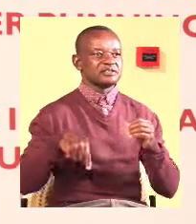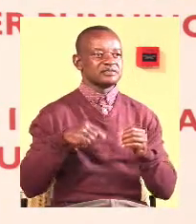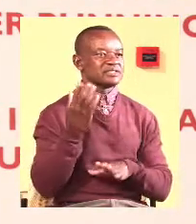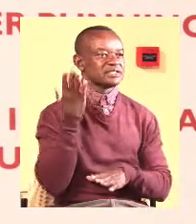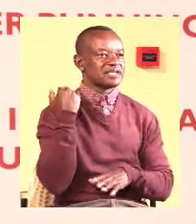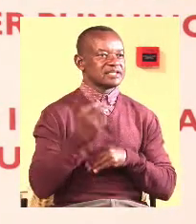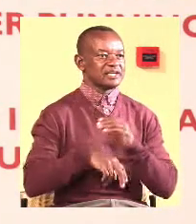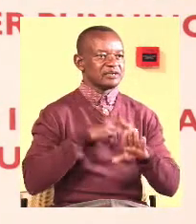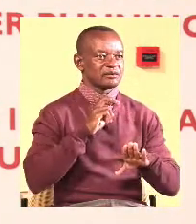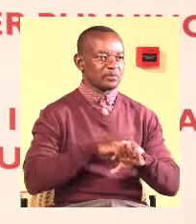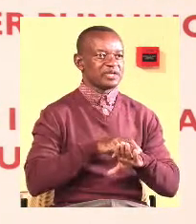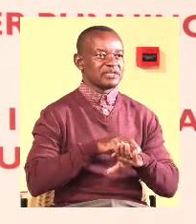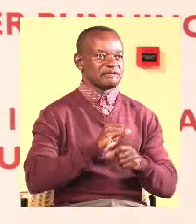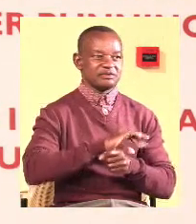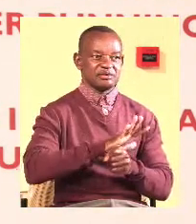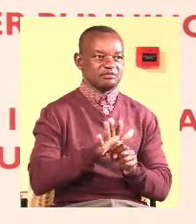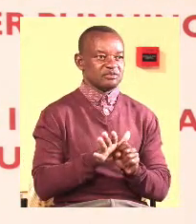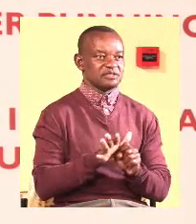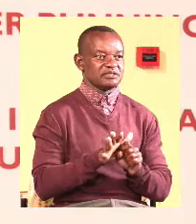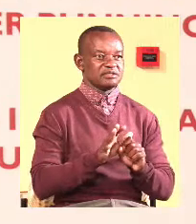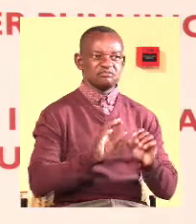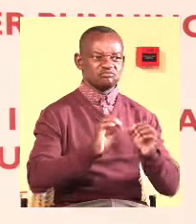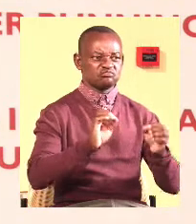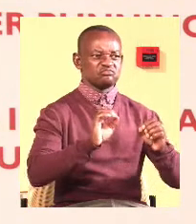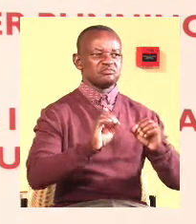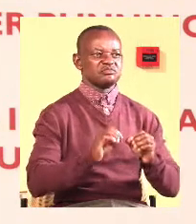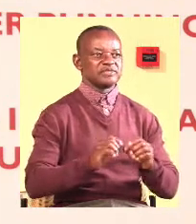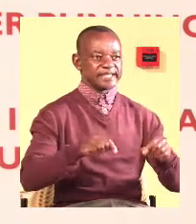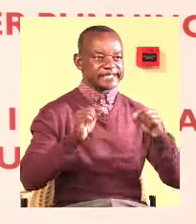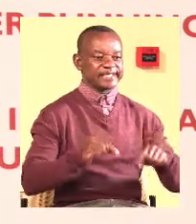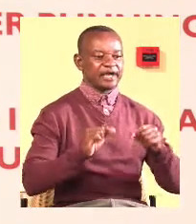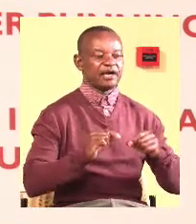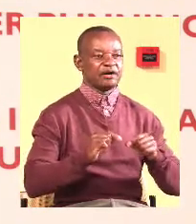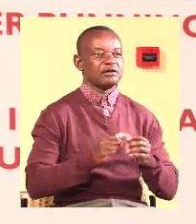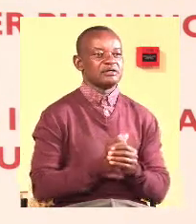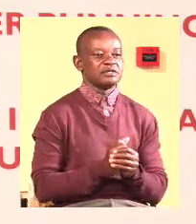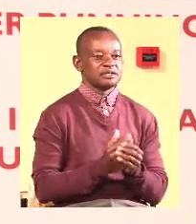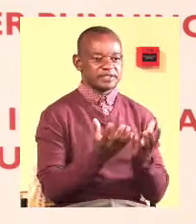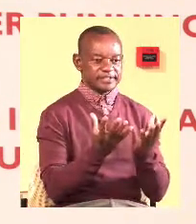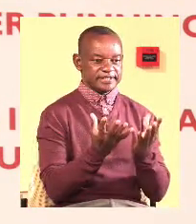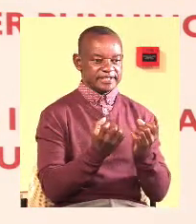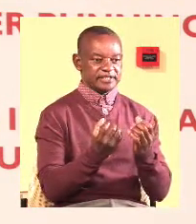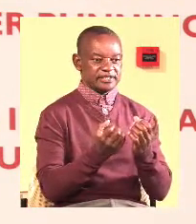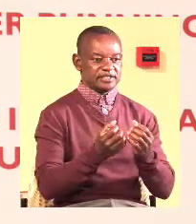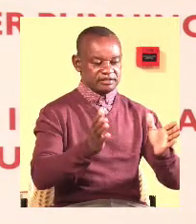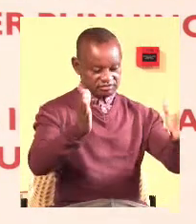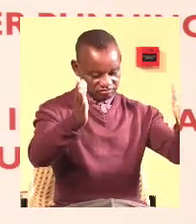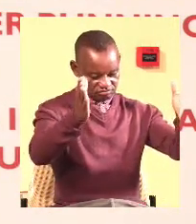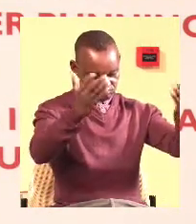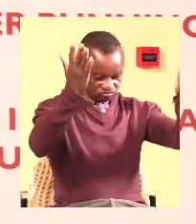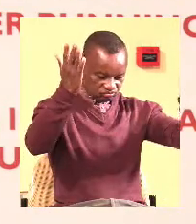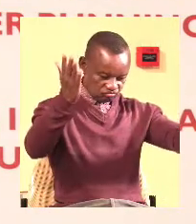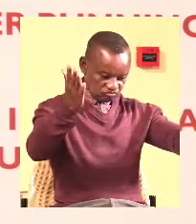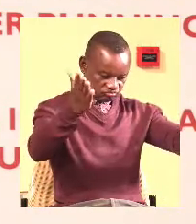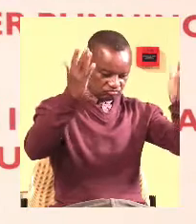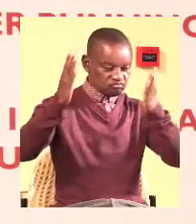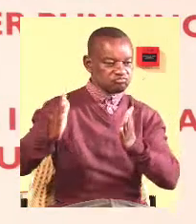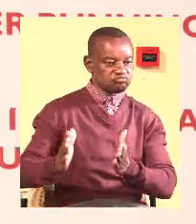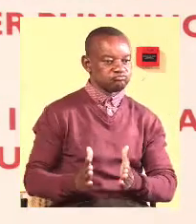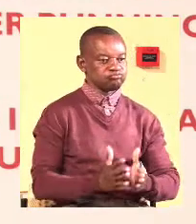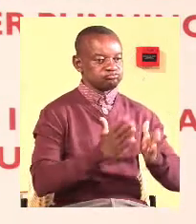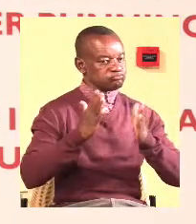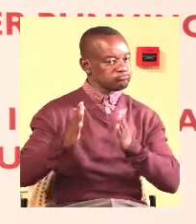hence, there is a need to mobilize the communities, to raise